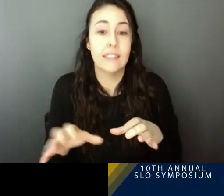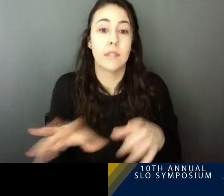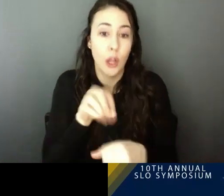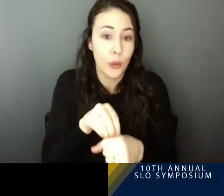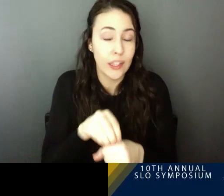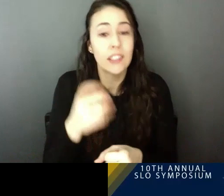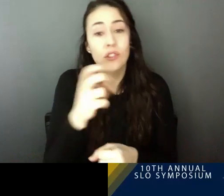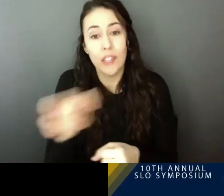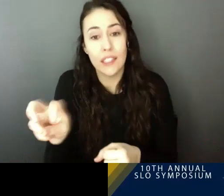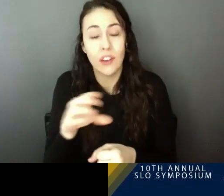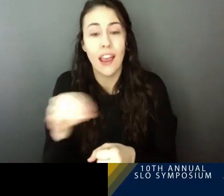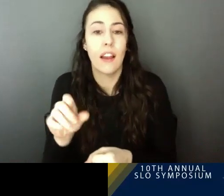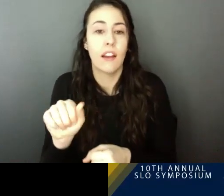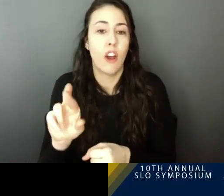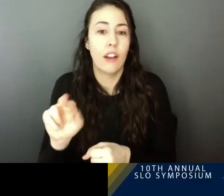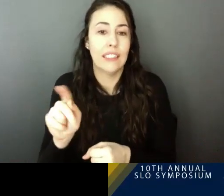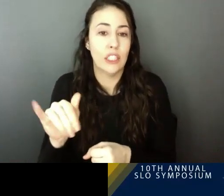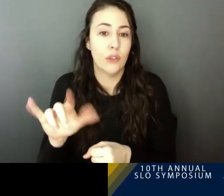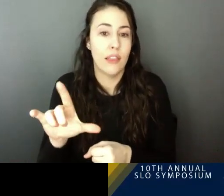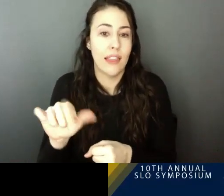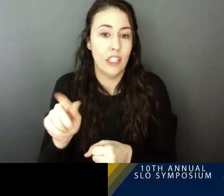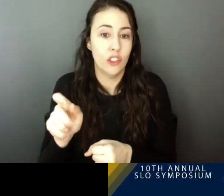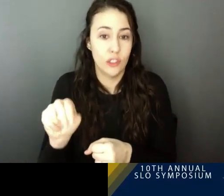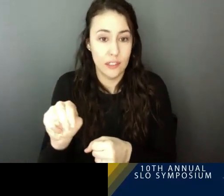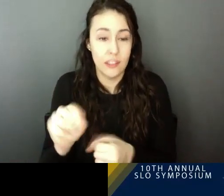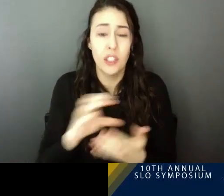and articulation, curriculum chaptering